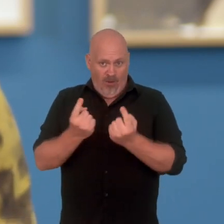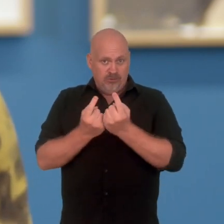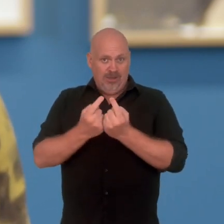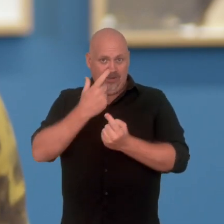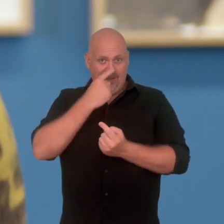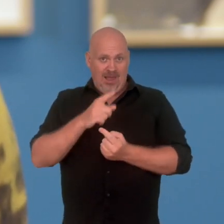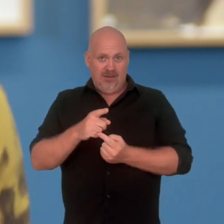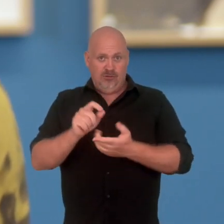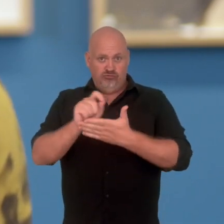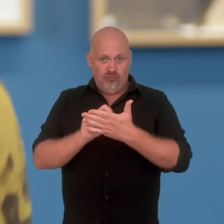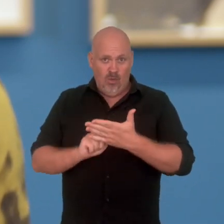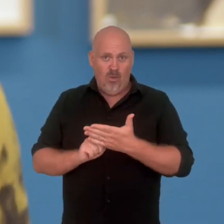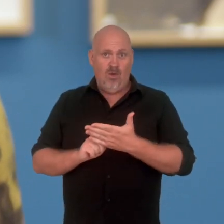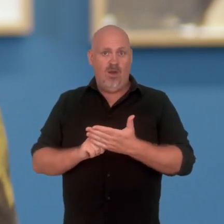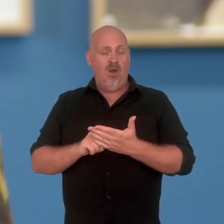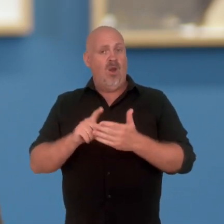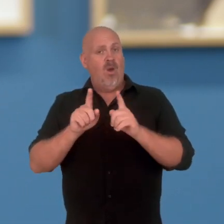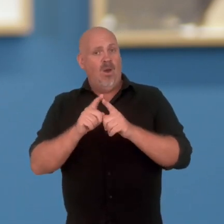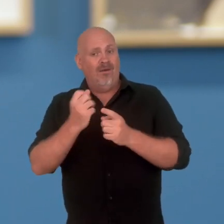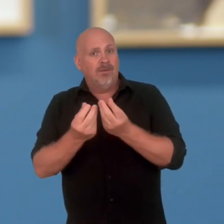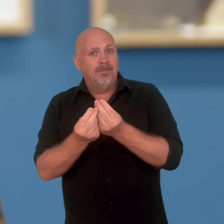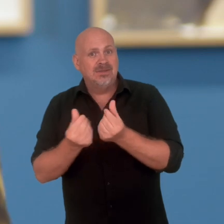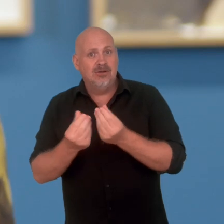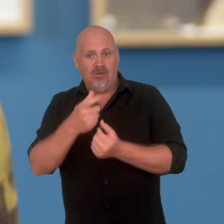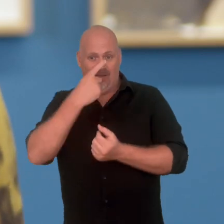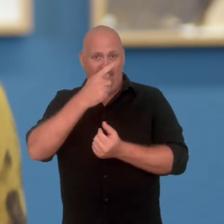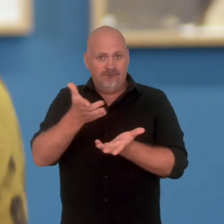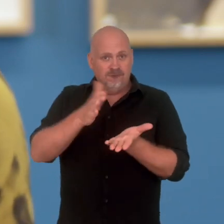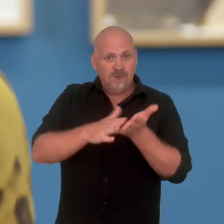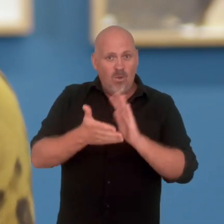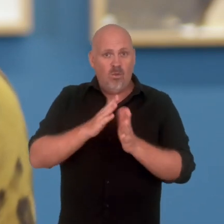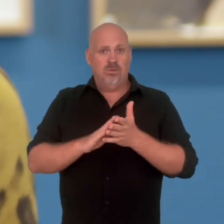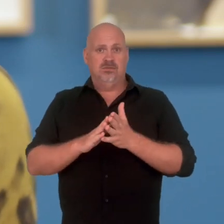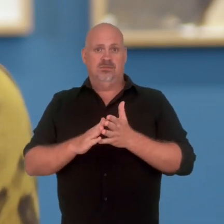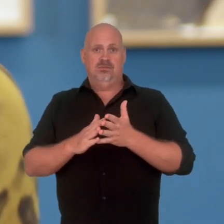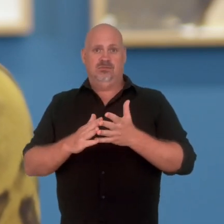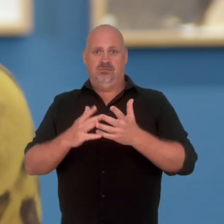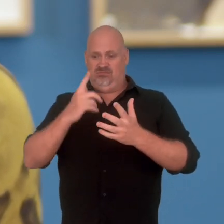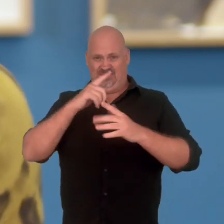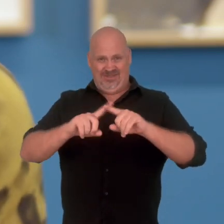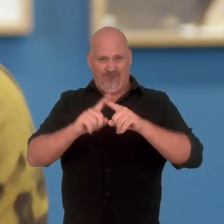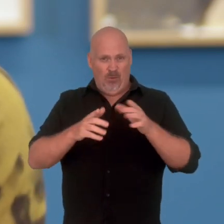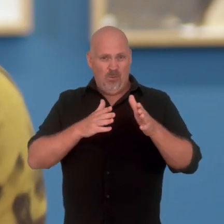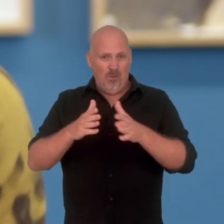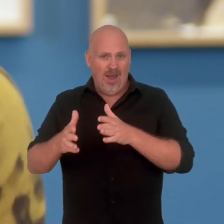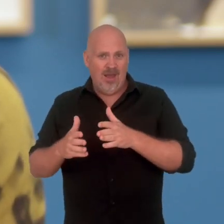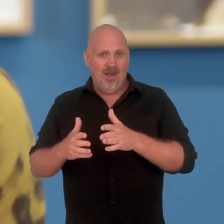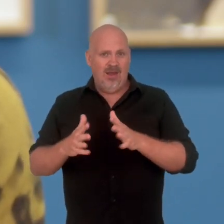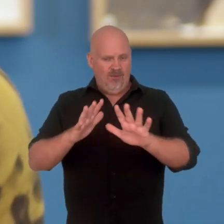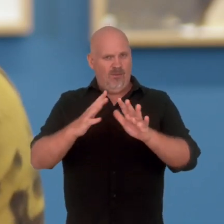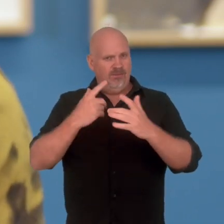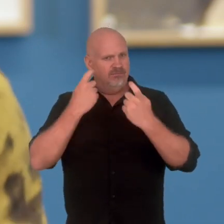on, but it also has a materiality. You can even fold it. You can put it up in different ways. So think about